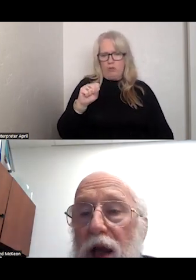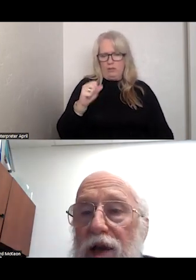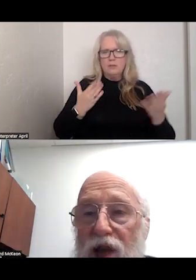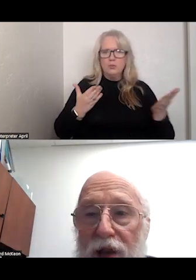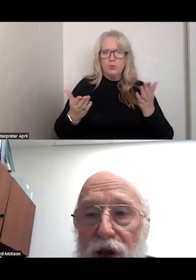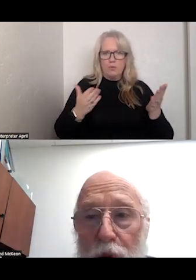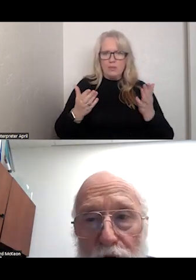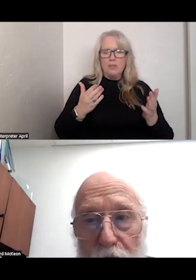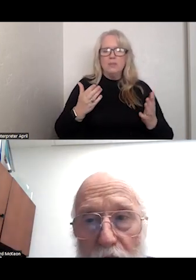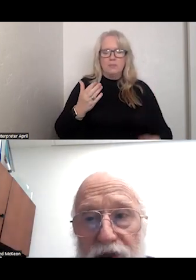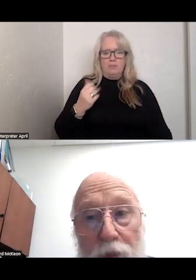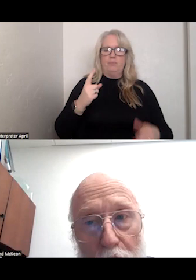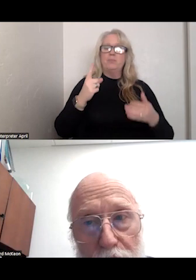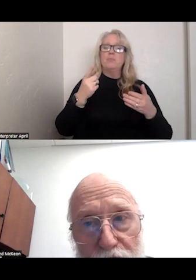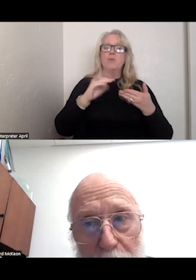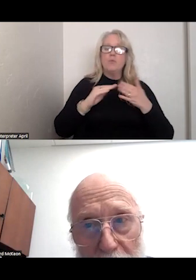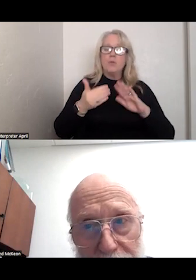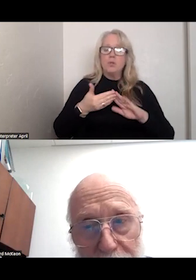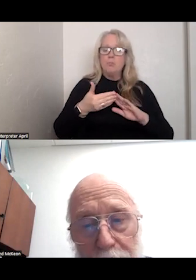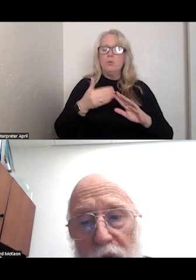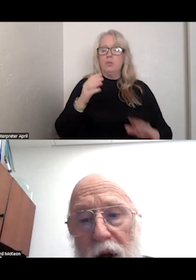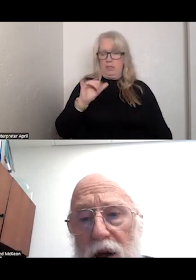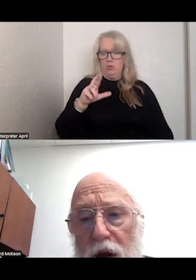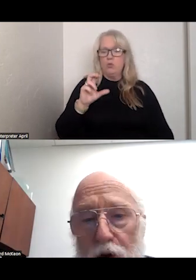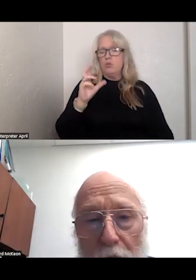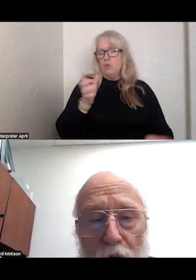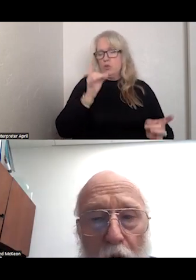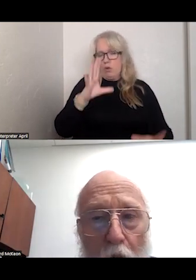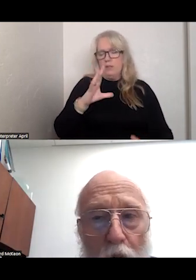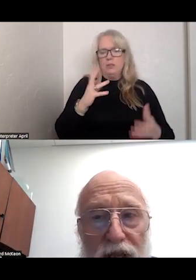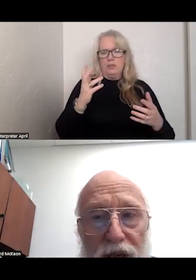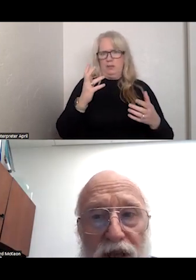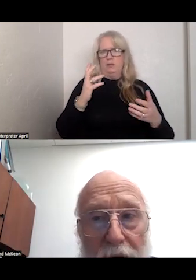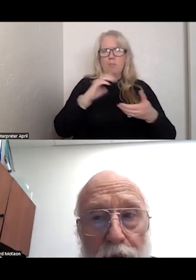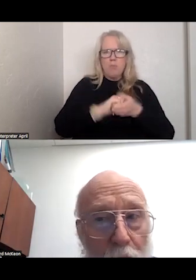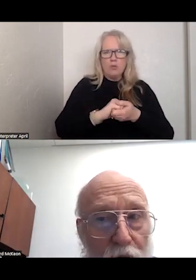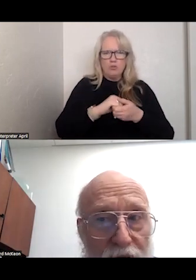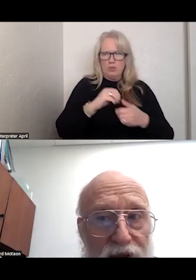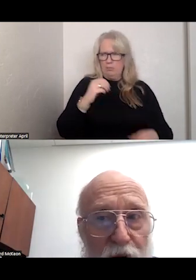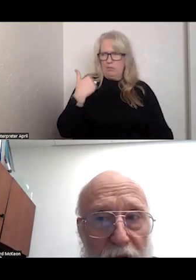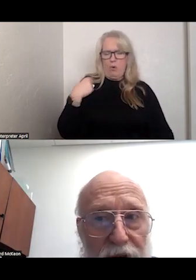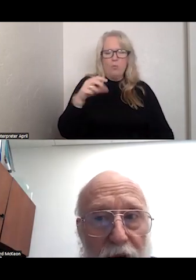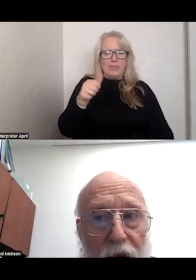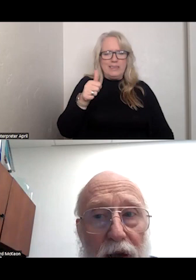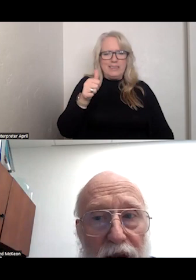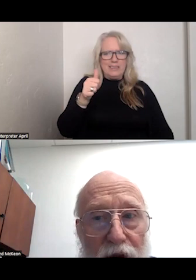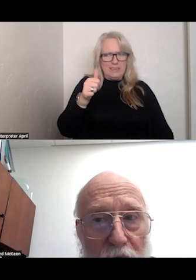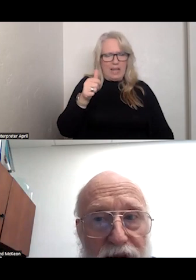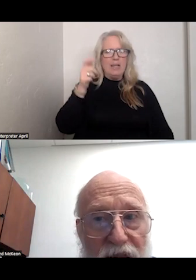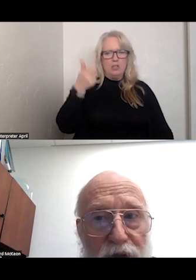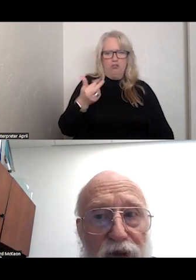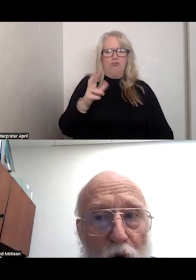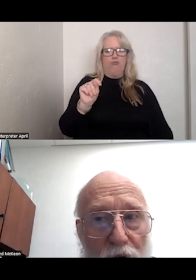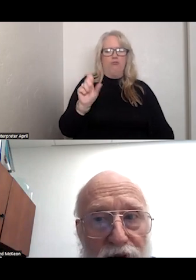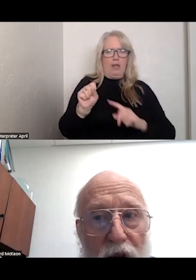well is that the community crisis partnership grants, you may recall we did 10 mobile crisis grants. These are